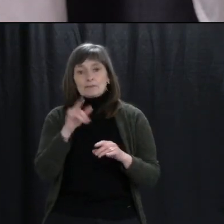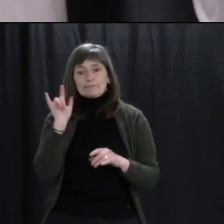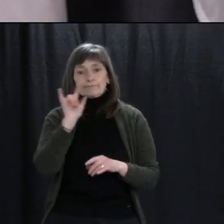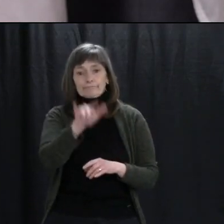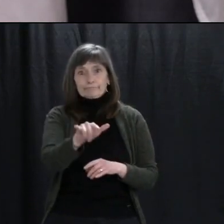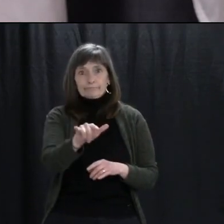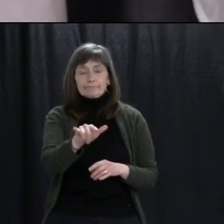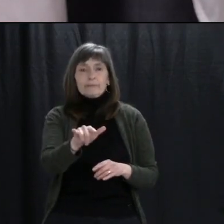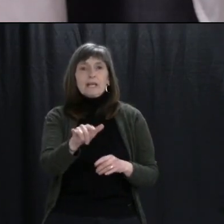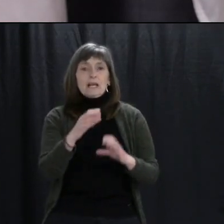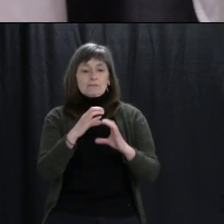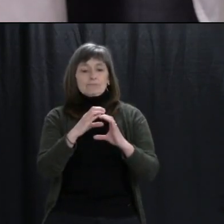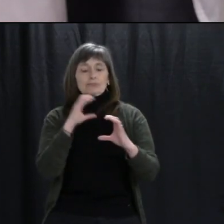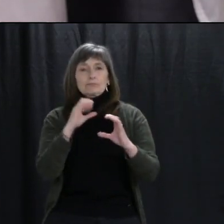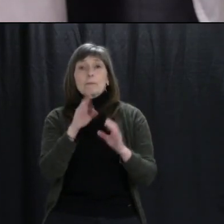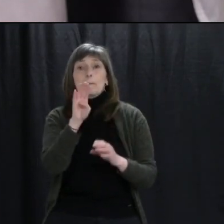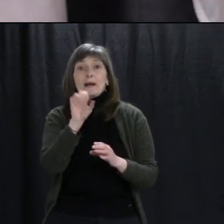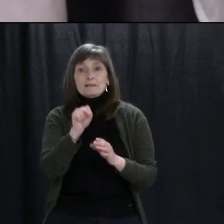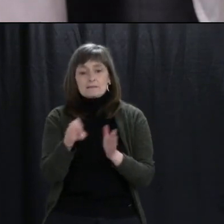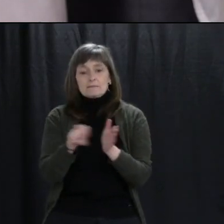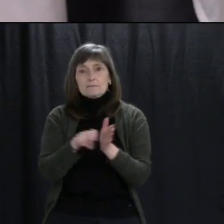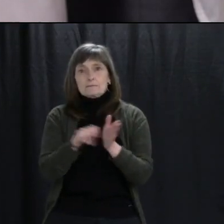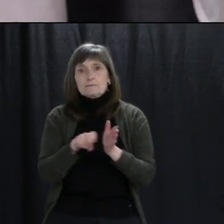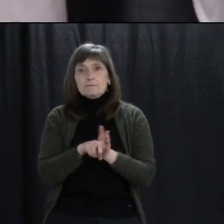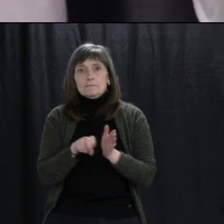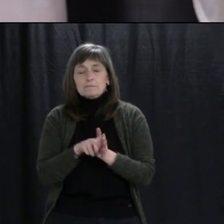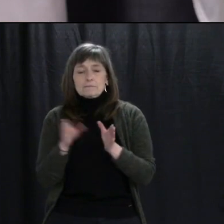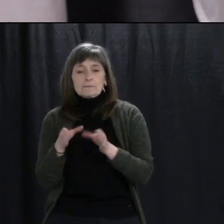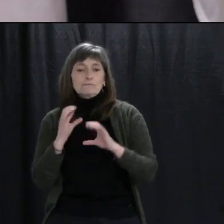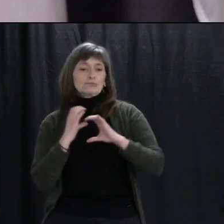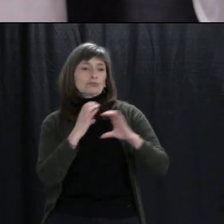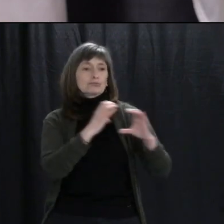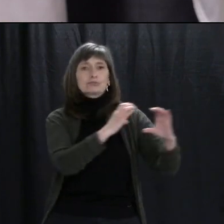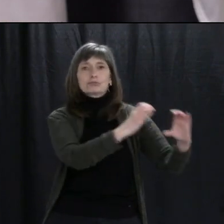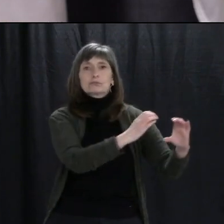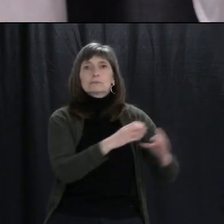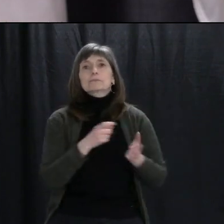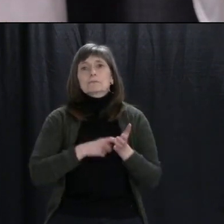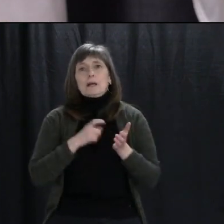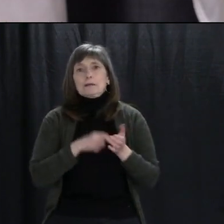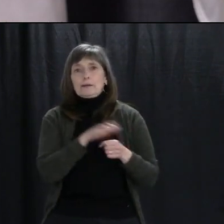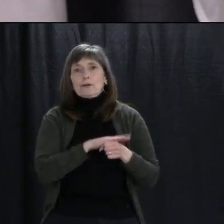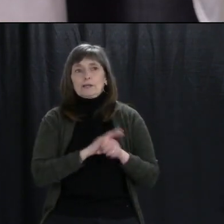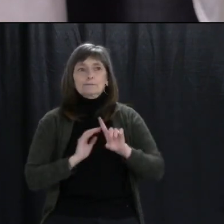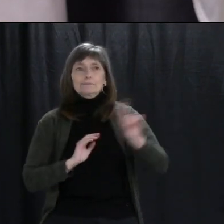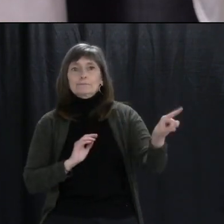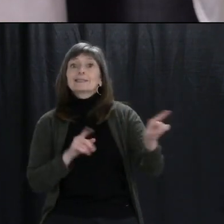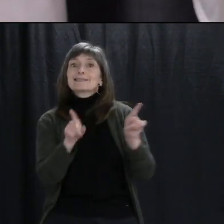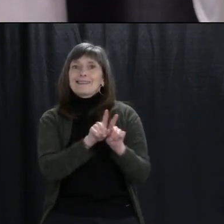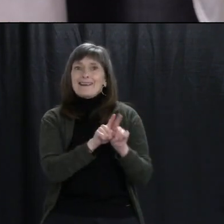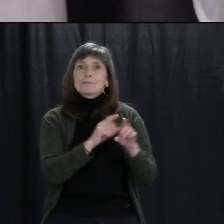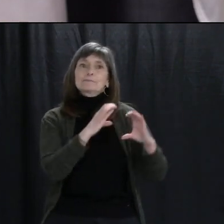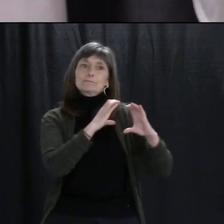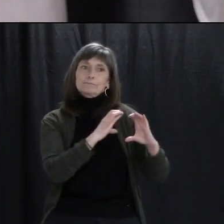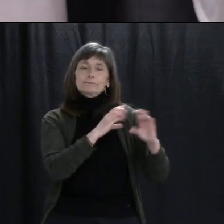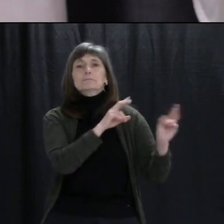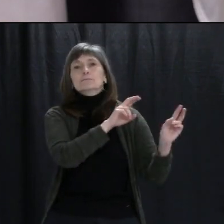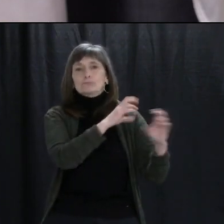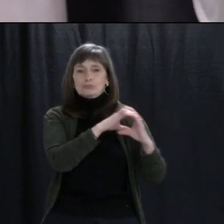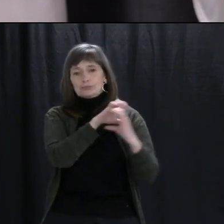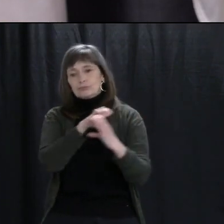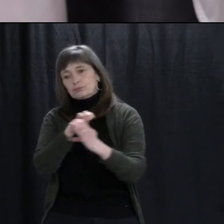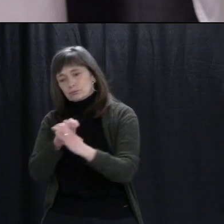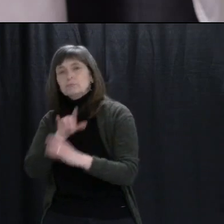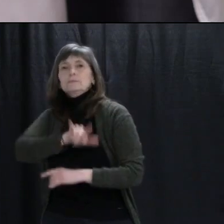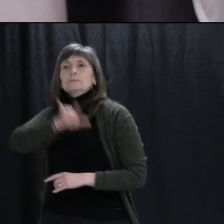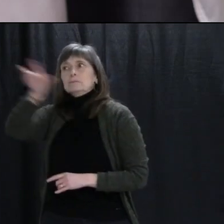so then they go directly to the mining sites, and likewise when they leave. So this is not what, so the idea here is create